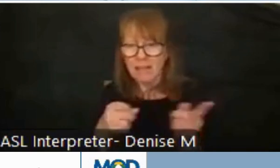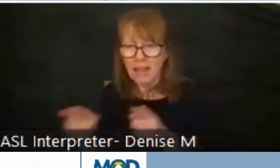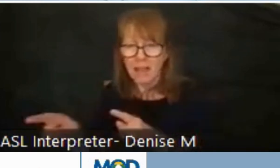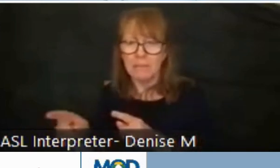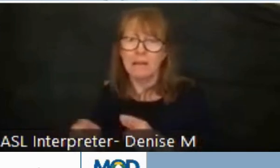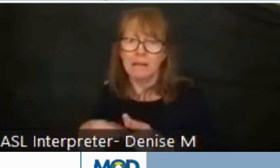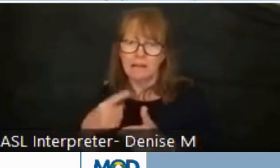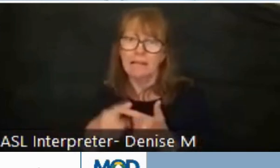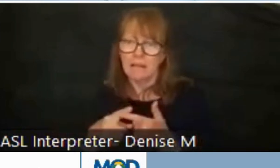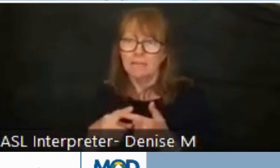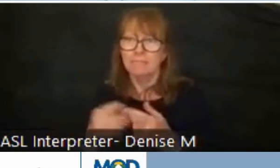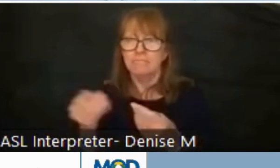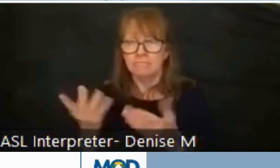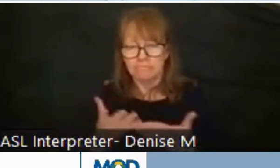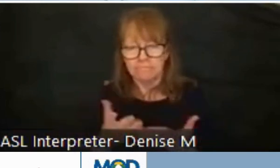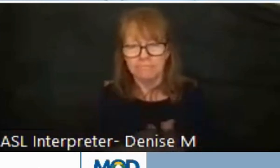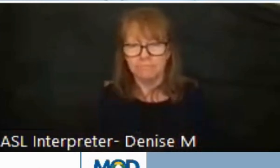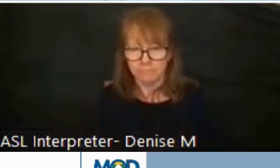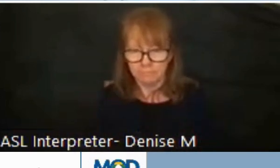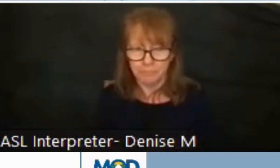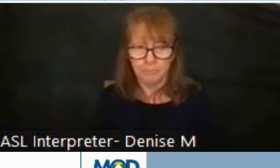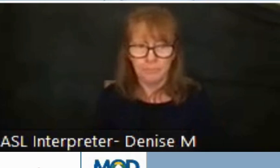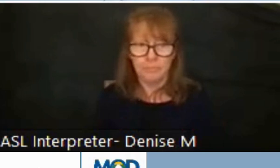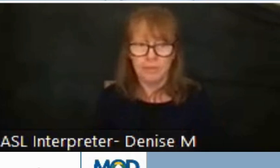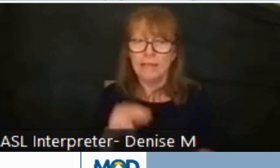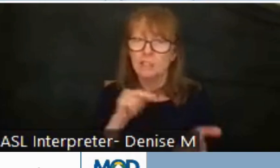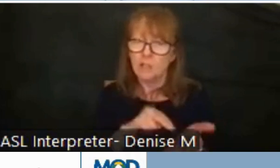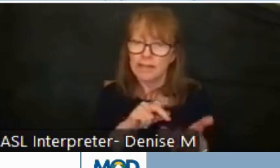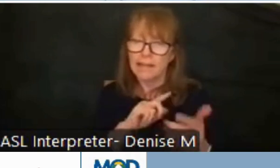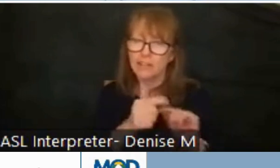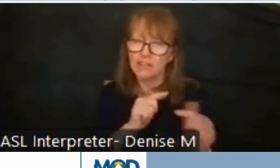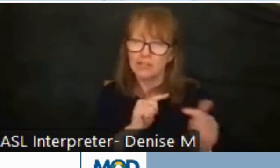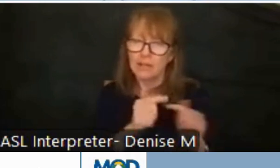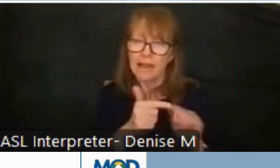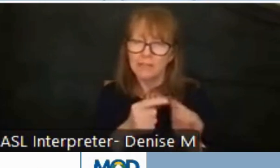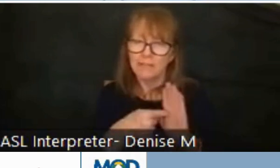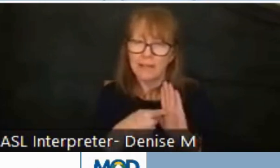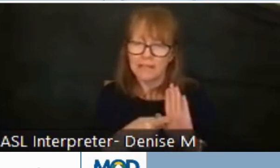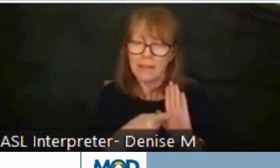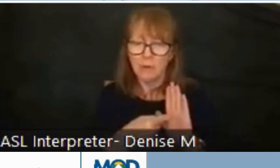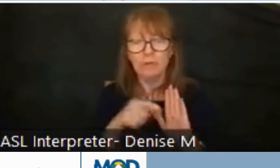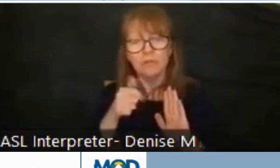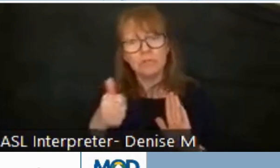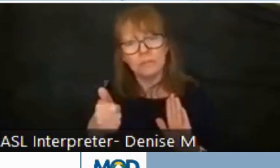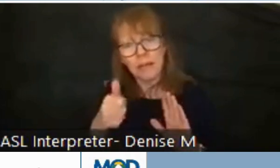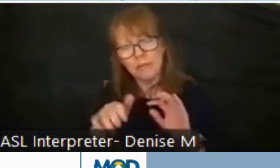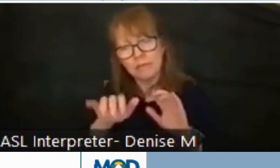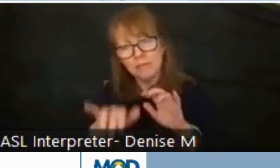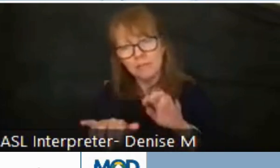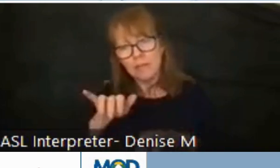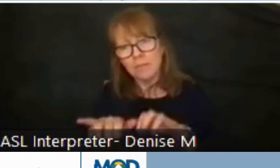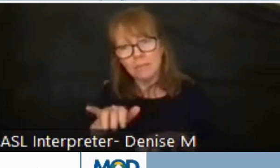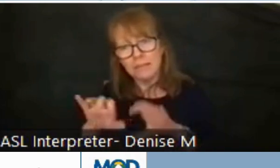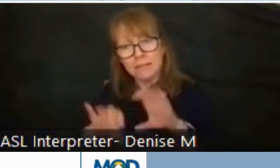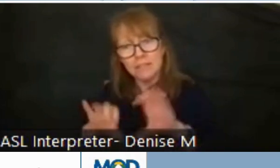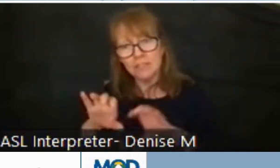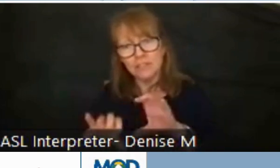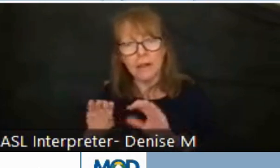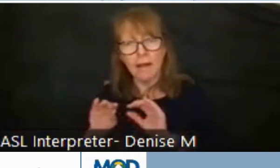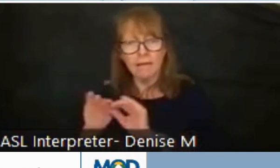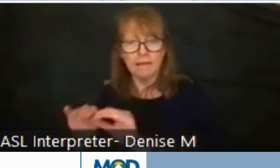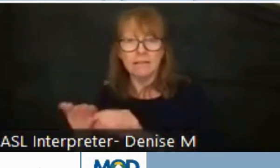Let's look at some interactive process examples, and you can type in chat suggestions for how we could